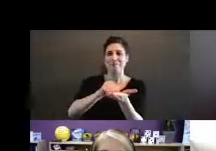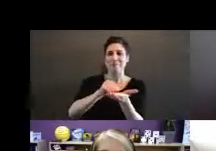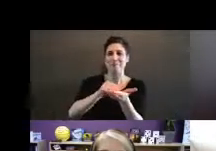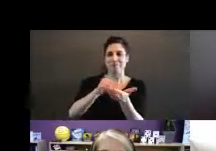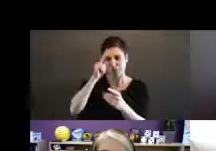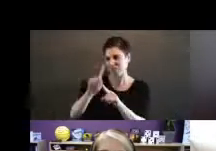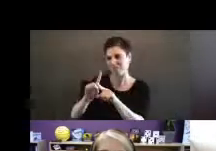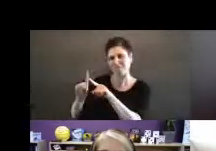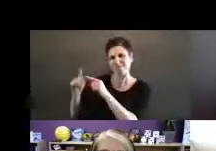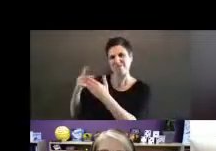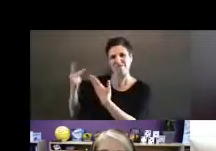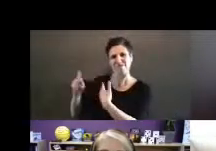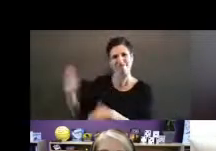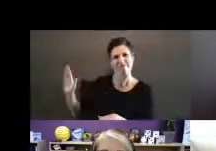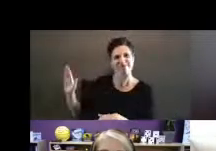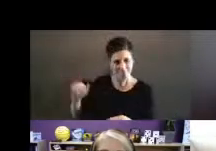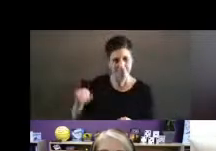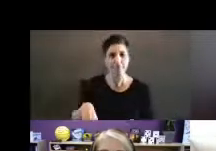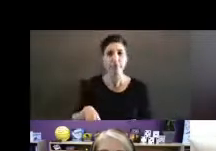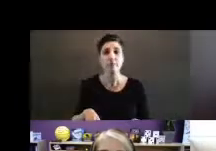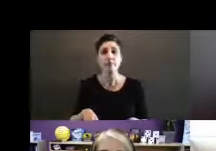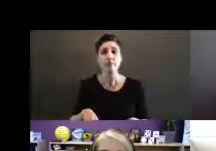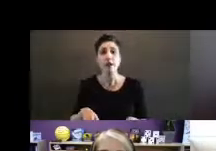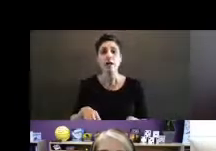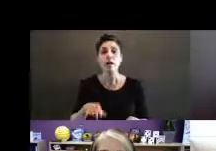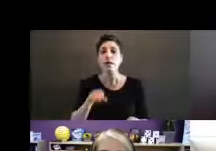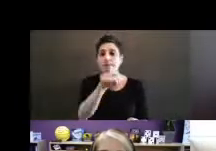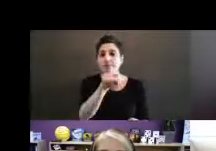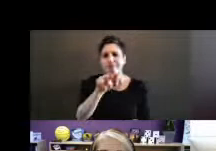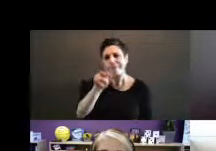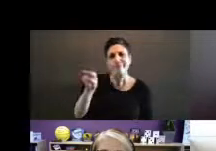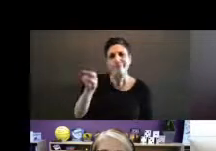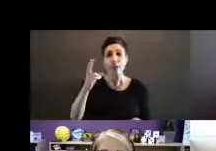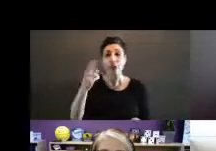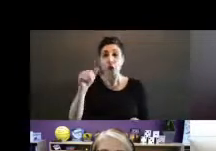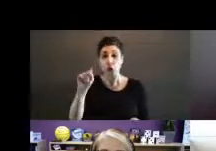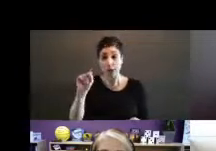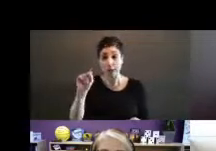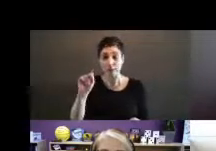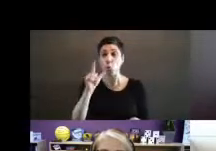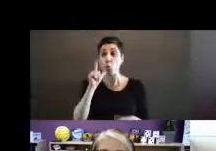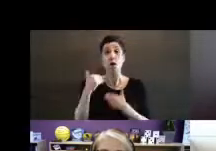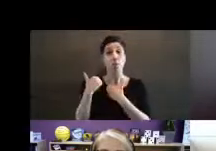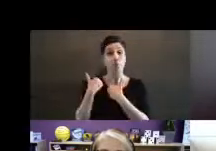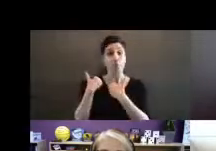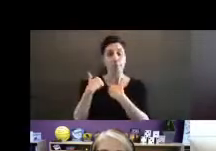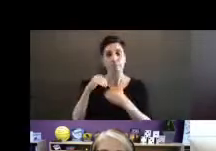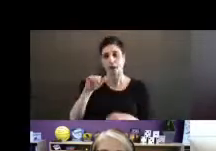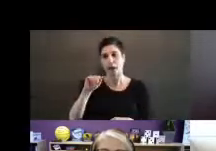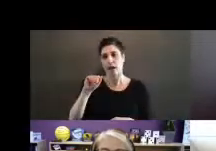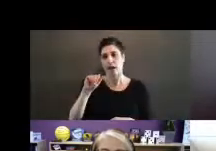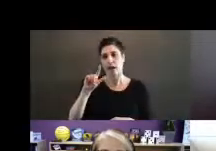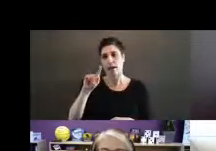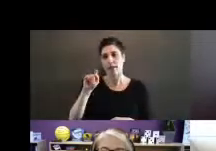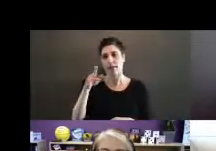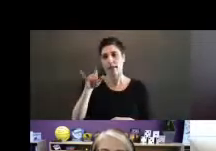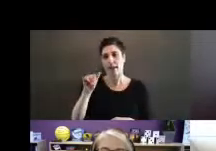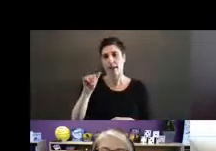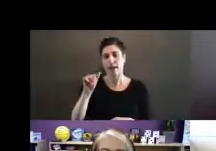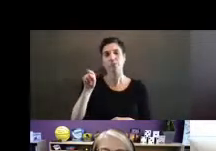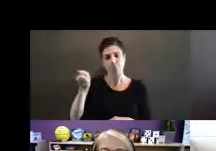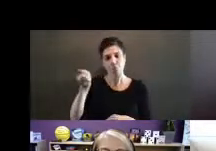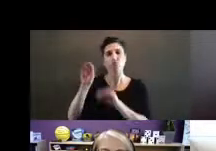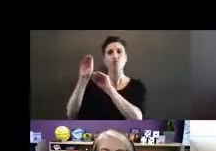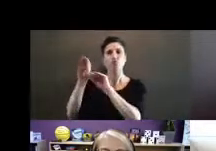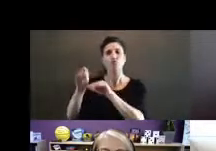programs. If you keep checking the chat, you'll see that Alethea, also from AlphaPlus, is putting in links. So she's